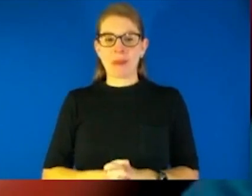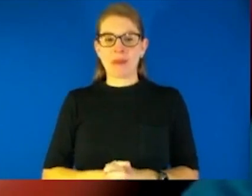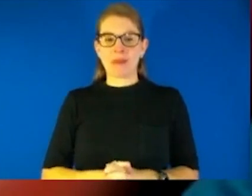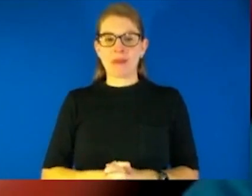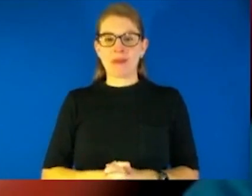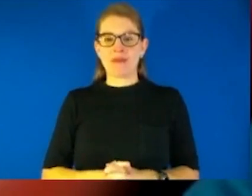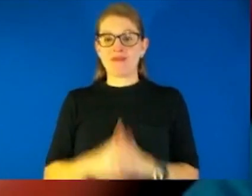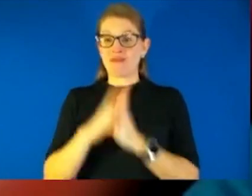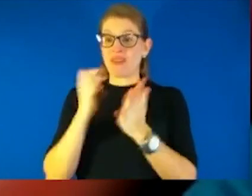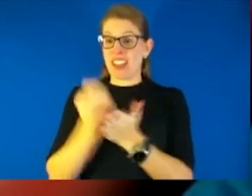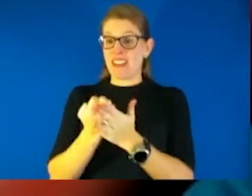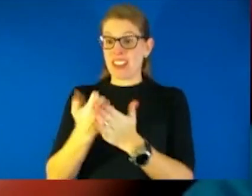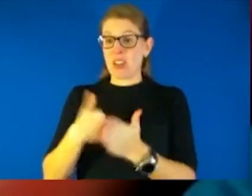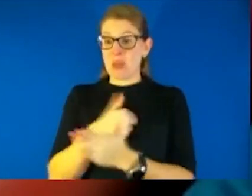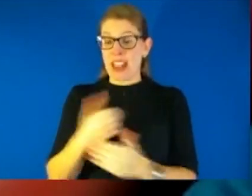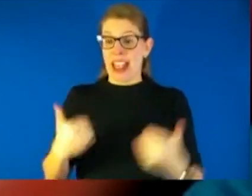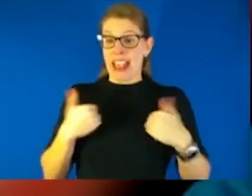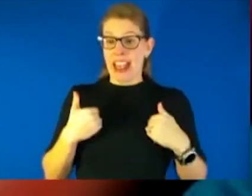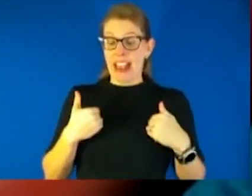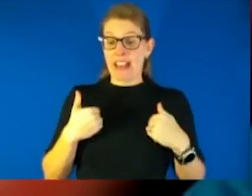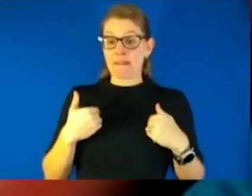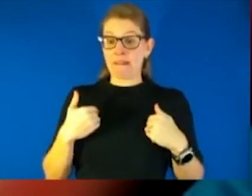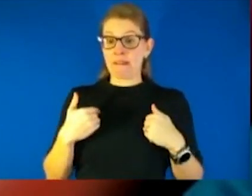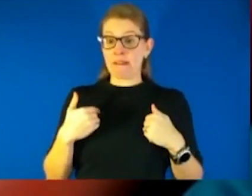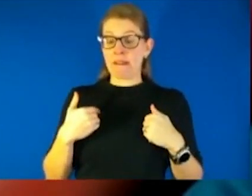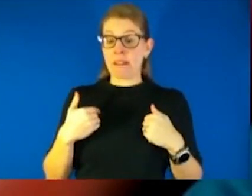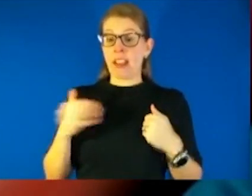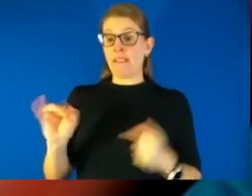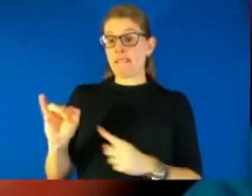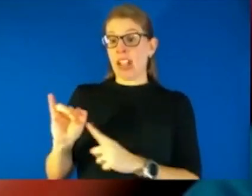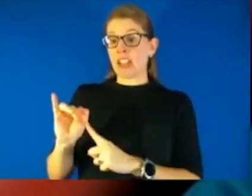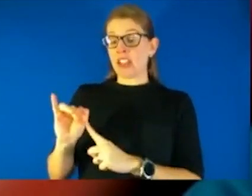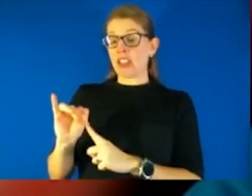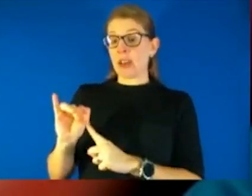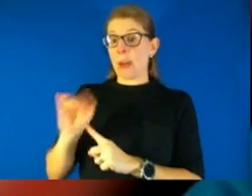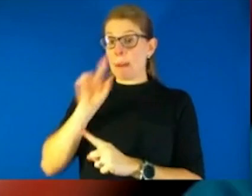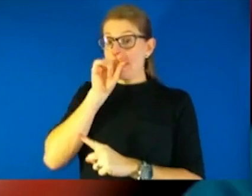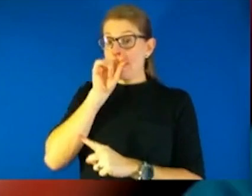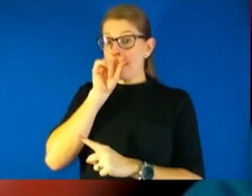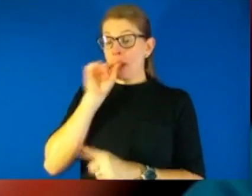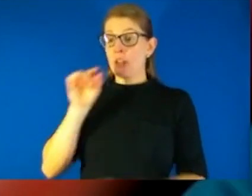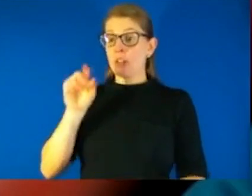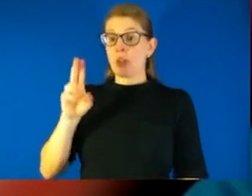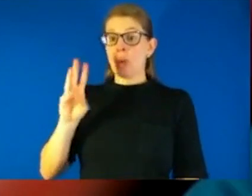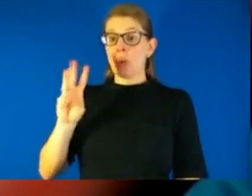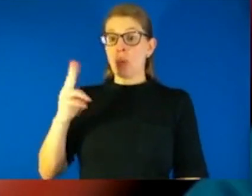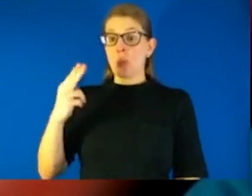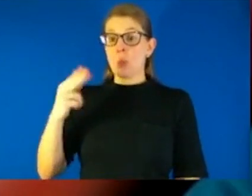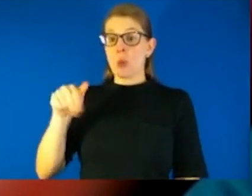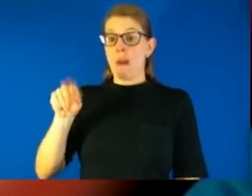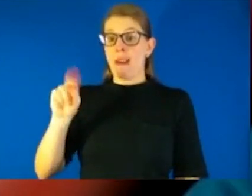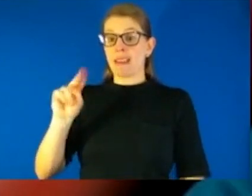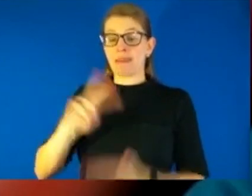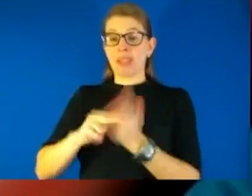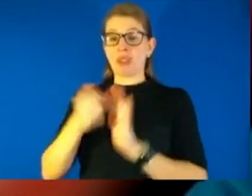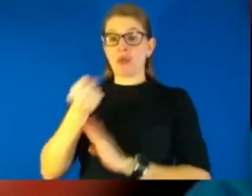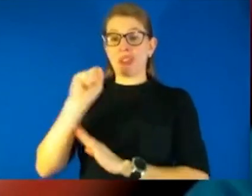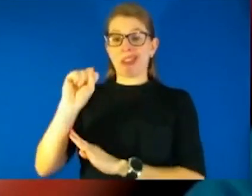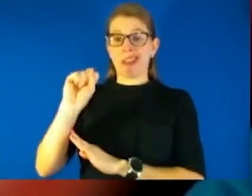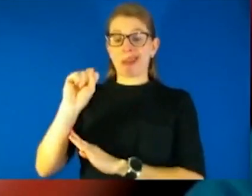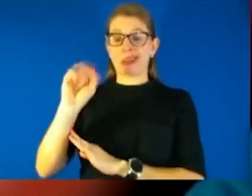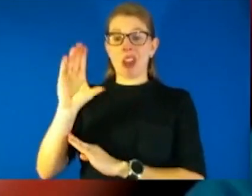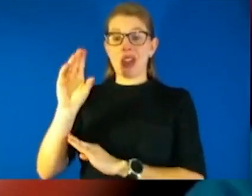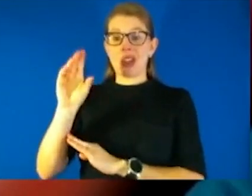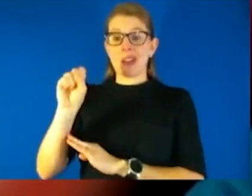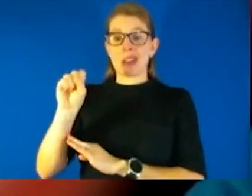The evidence we have was infection of birds with the Wuhan-like strains, and they are resistant to